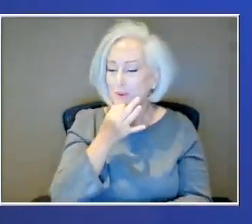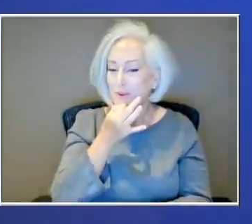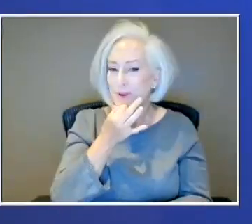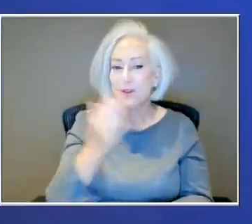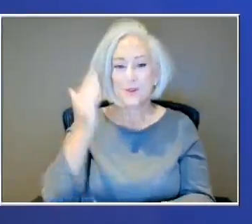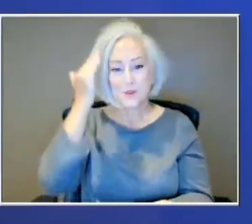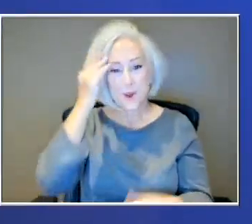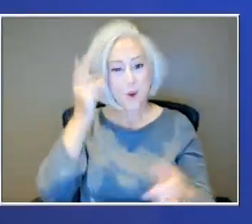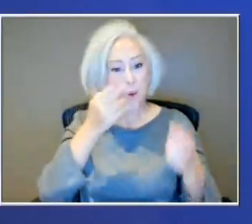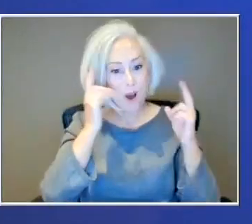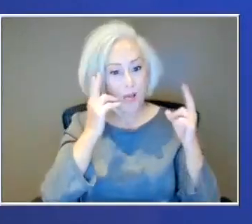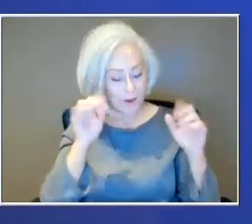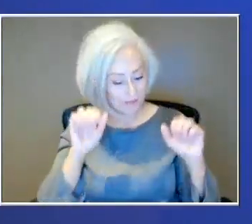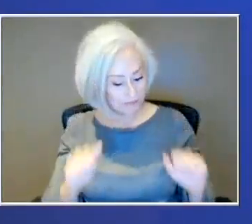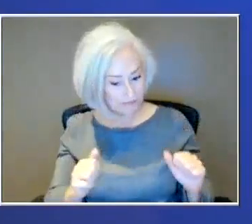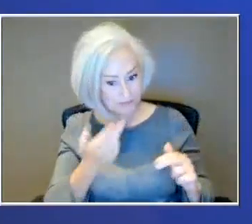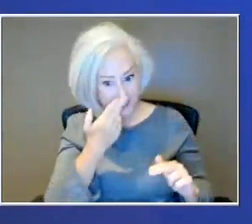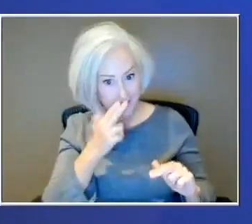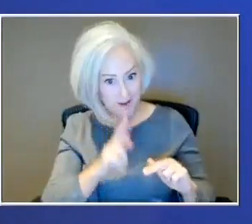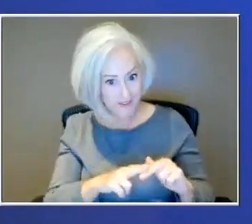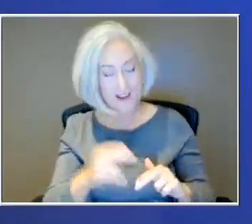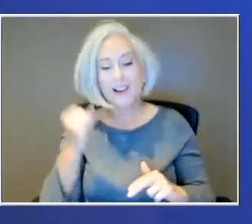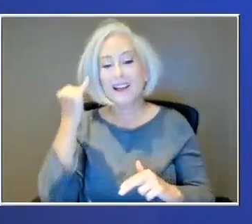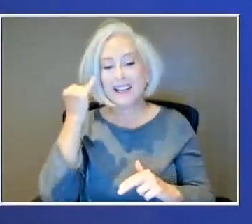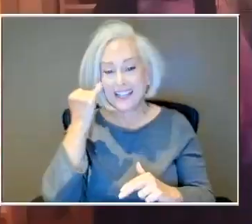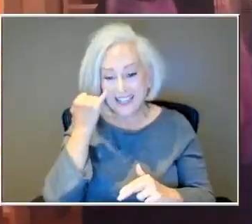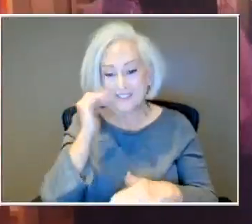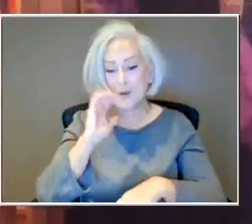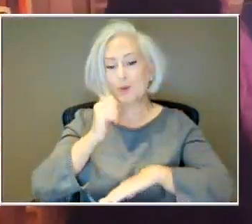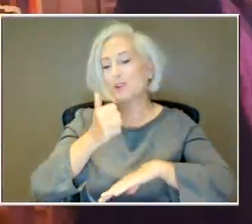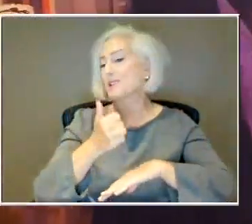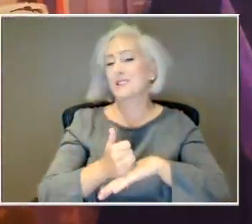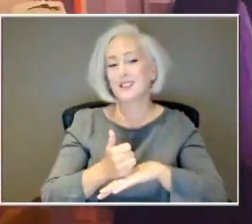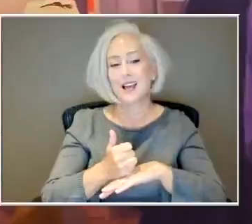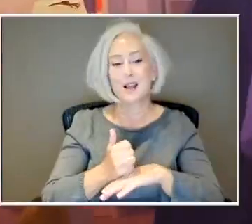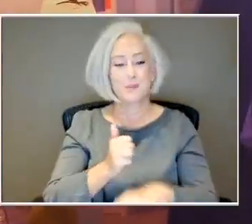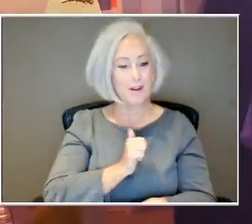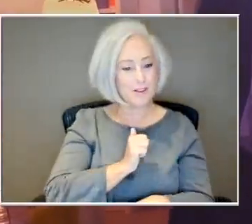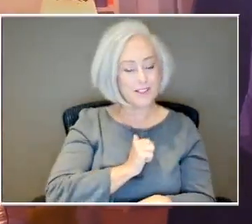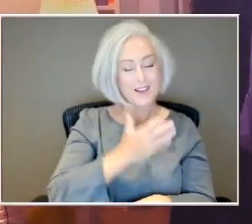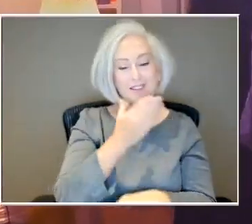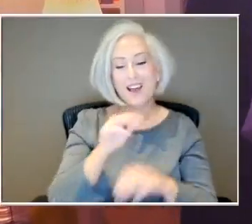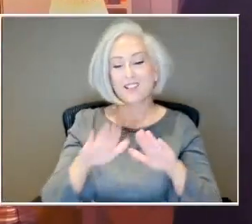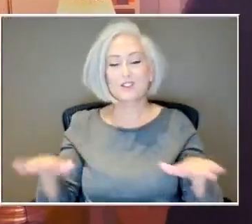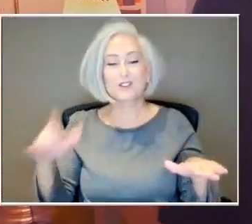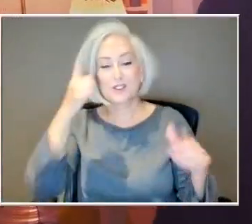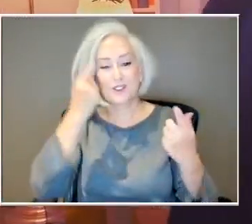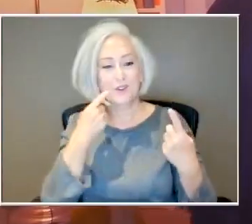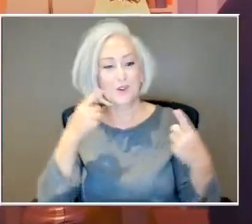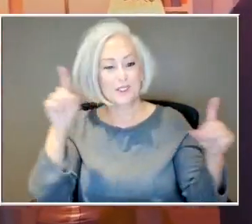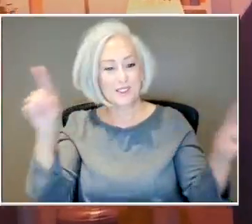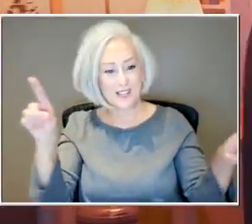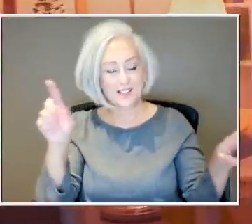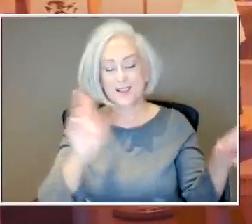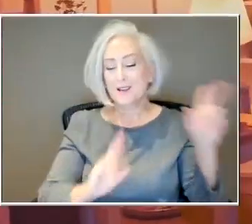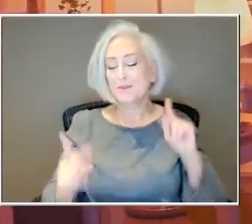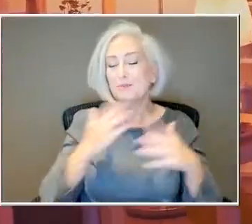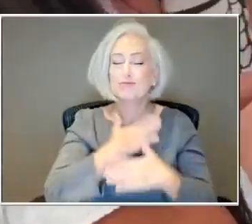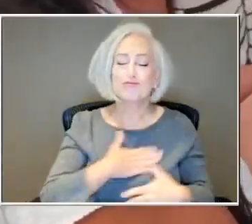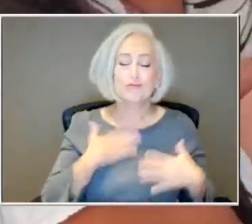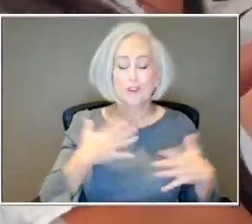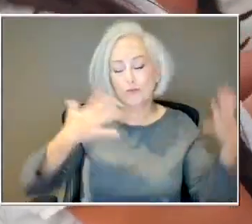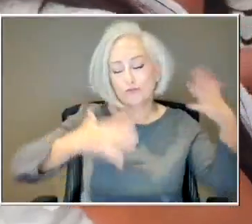if we set ourselves and our kids up for success. People of all ages enjoy this annual day of dressing up, going to